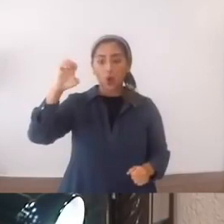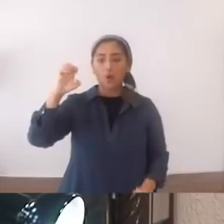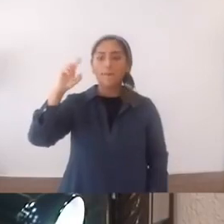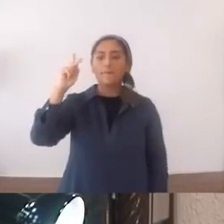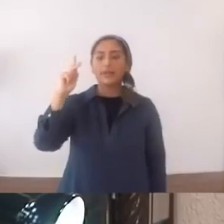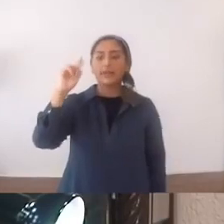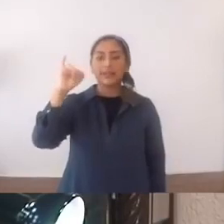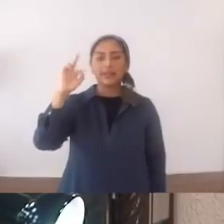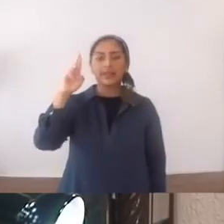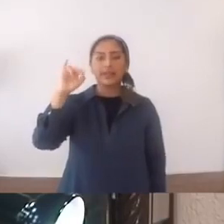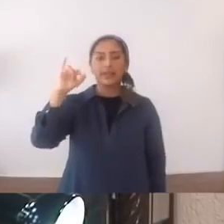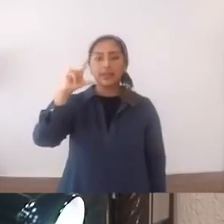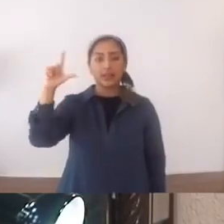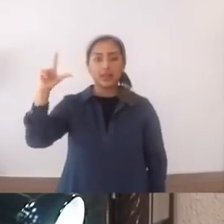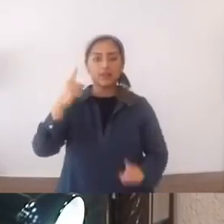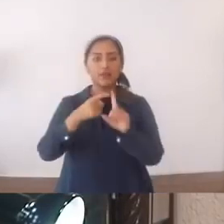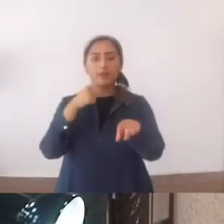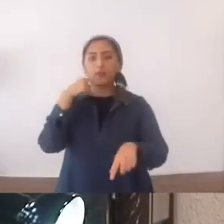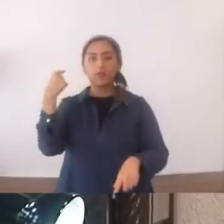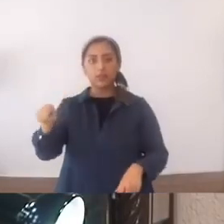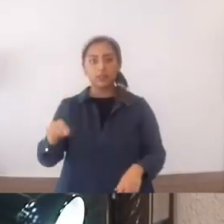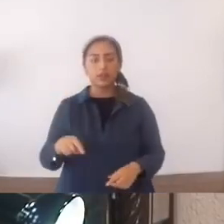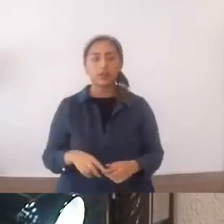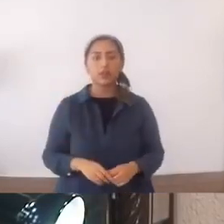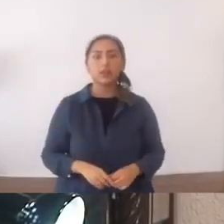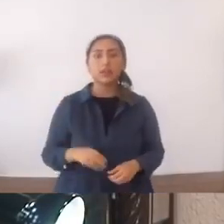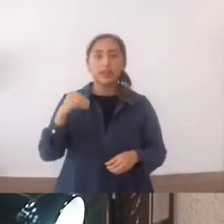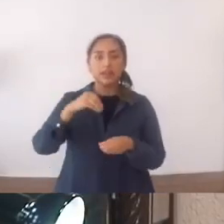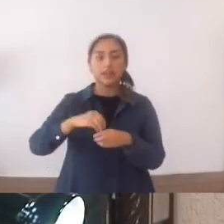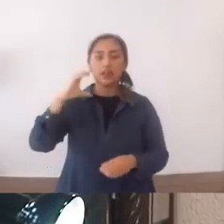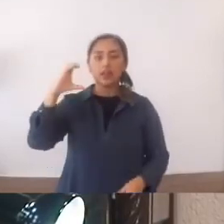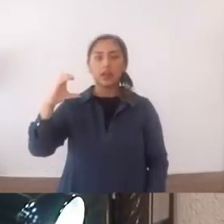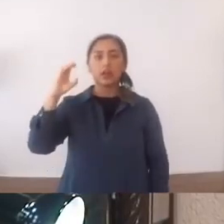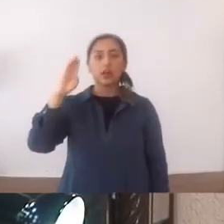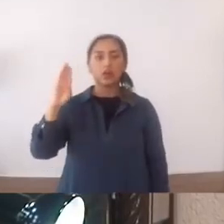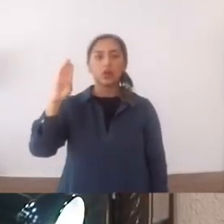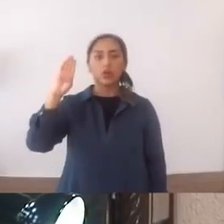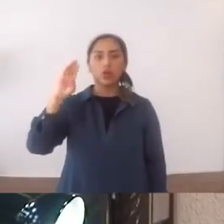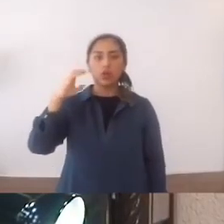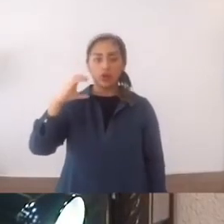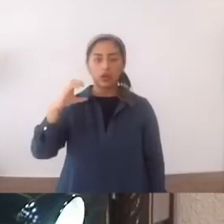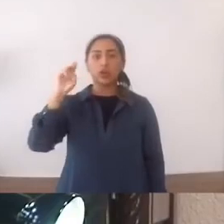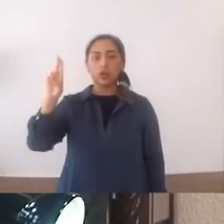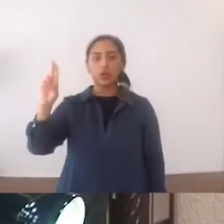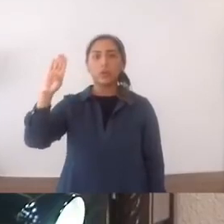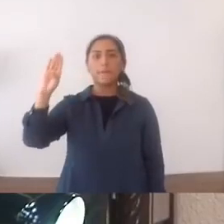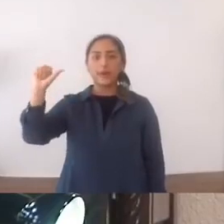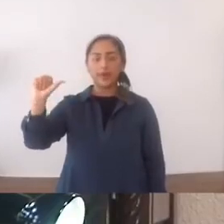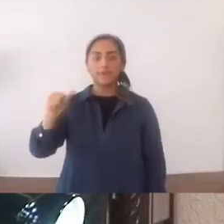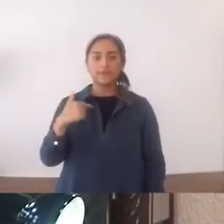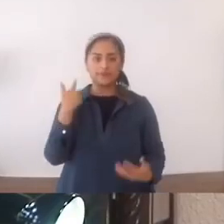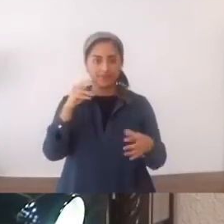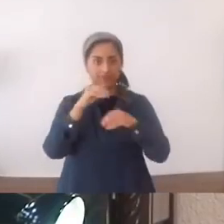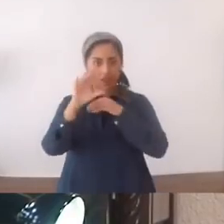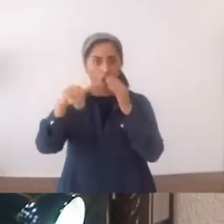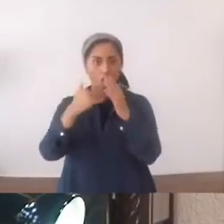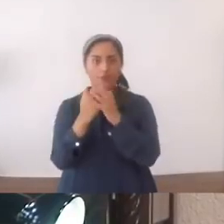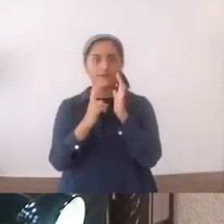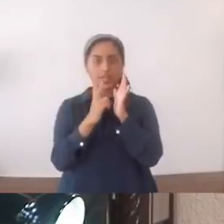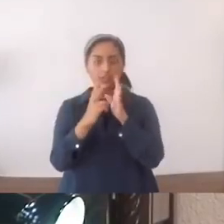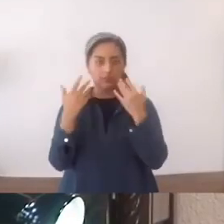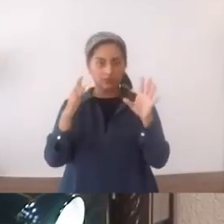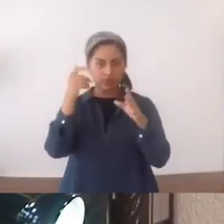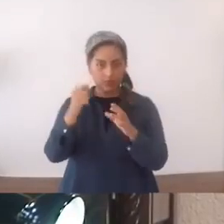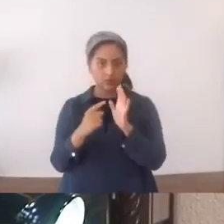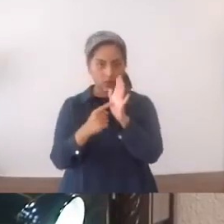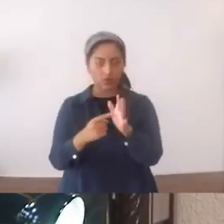con el patriarca he Kirill de got Rusia together with the Patriarch Kirill in Russia, en Cuba. from Russia in No sé si se Cuba. recuerdan, pasamos I don't know todos if you